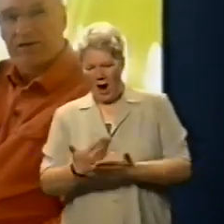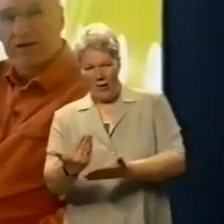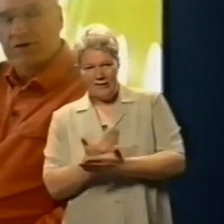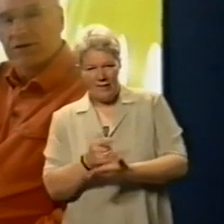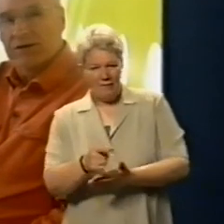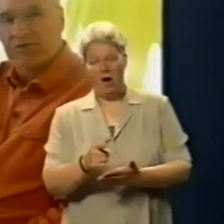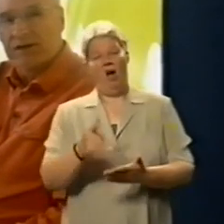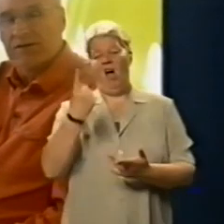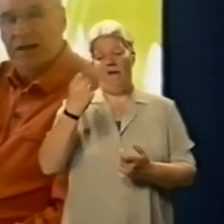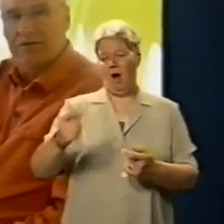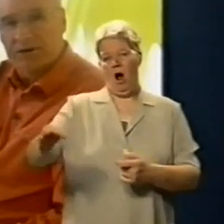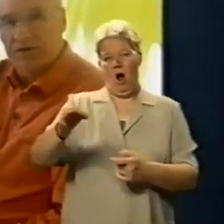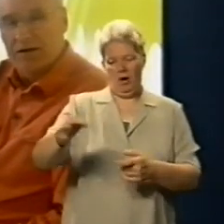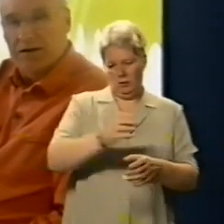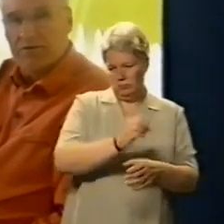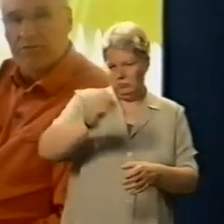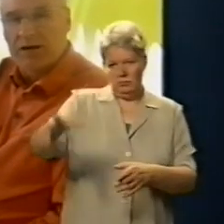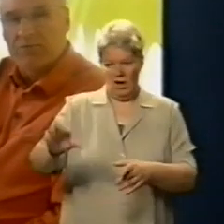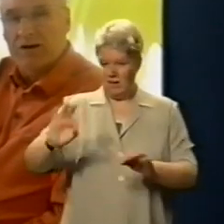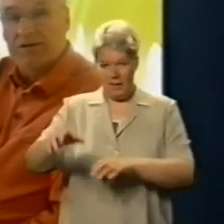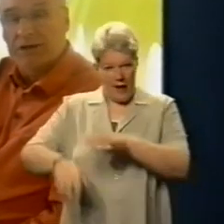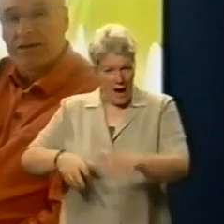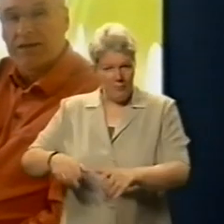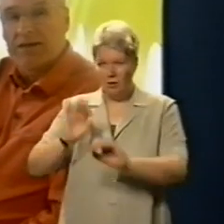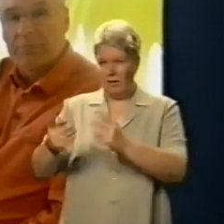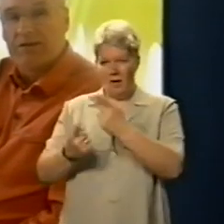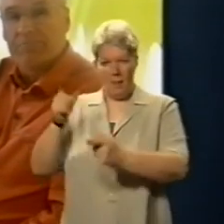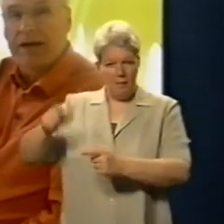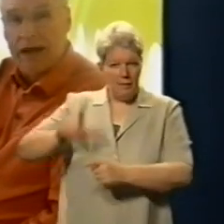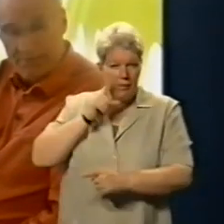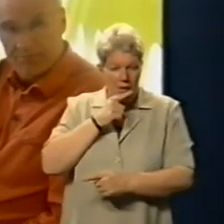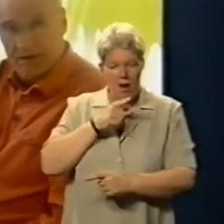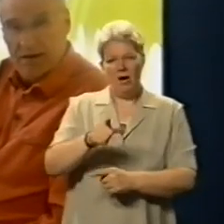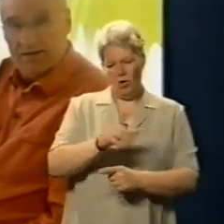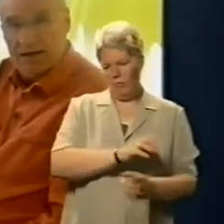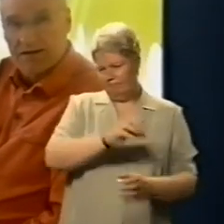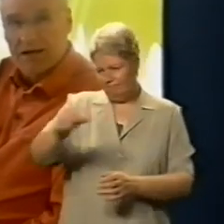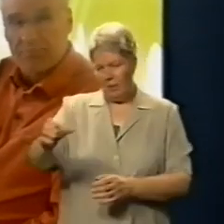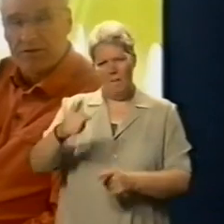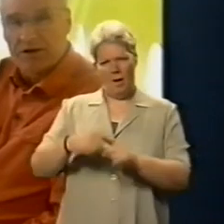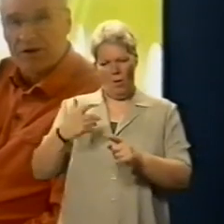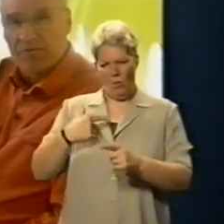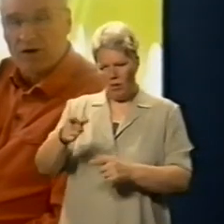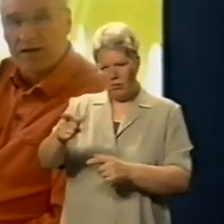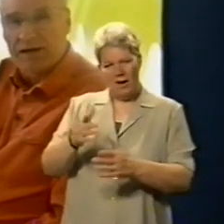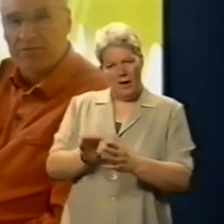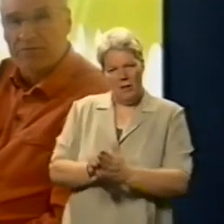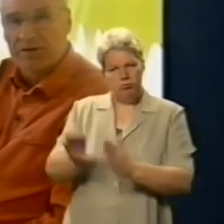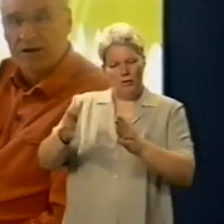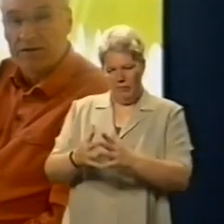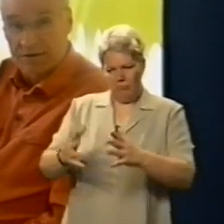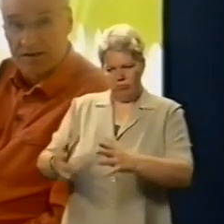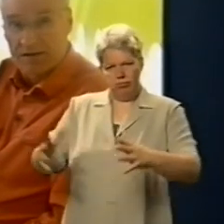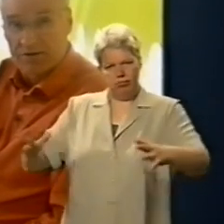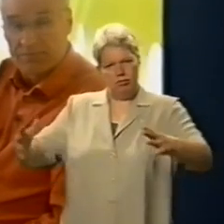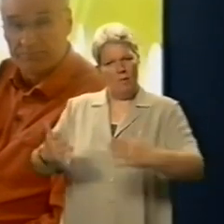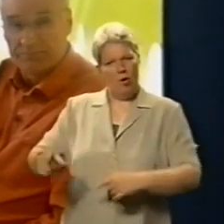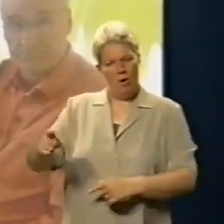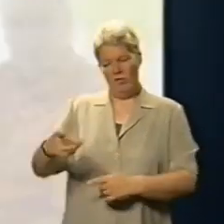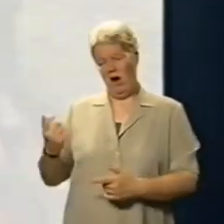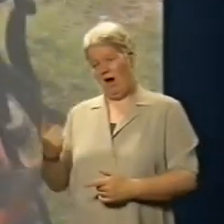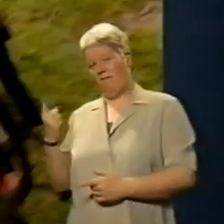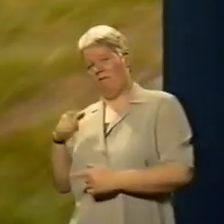and conservationists are using technology to find ways of getting their numbers back up. Katie Knapman goes on a wildlife adventure to take a